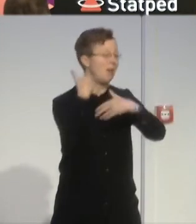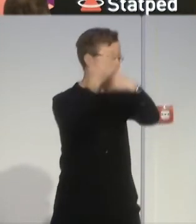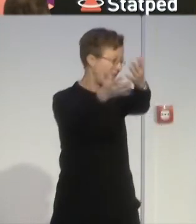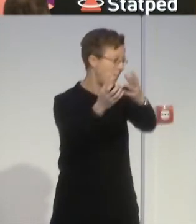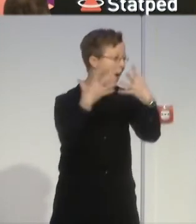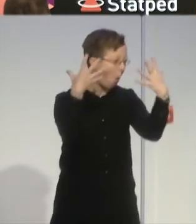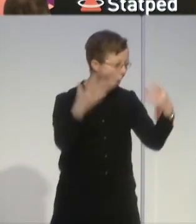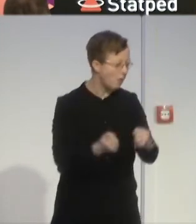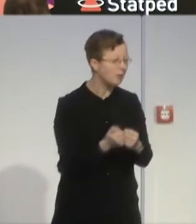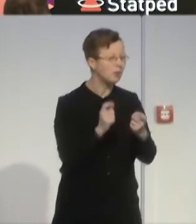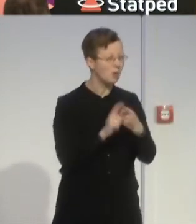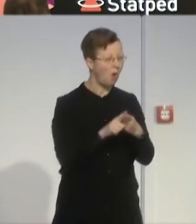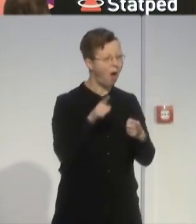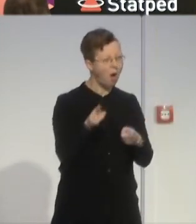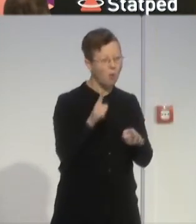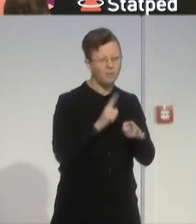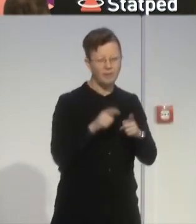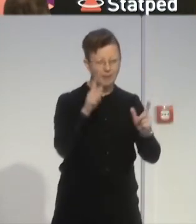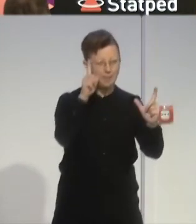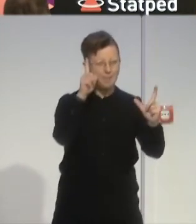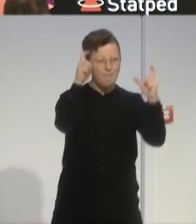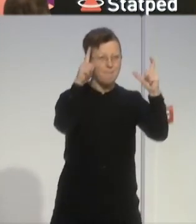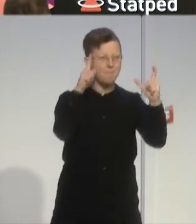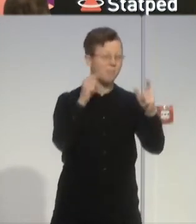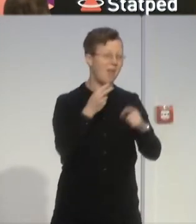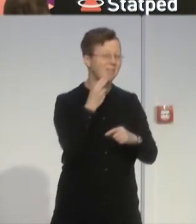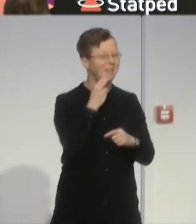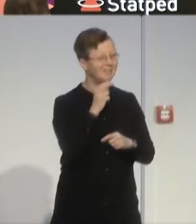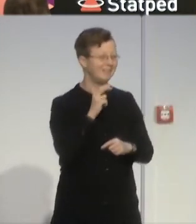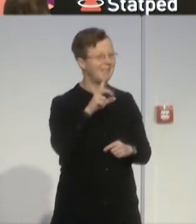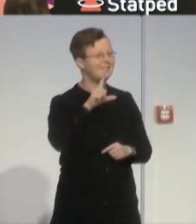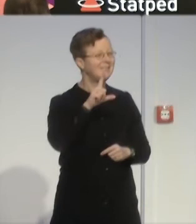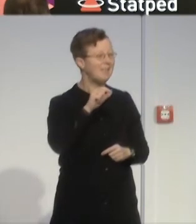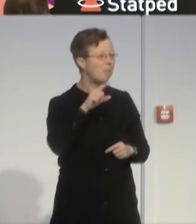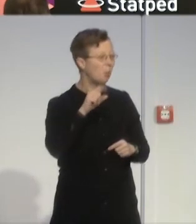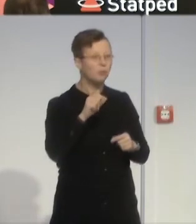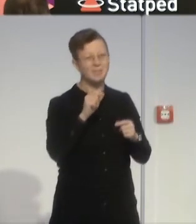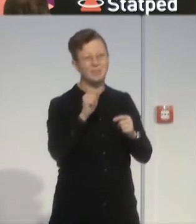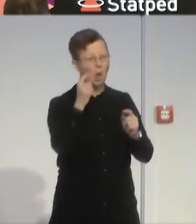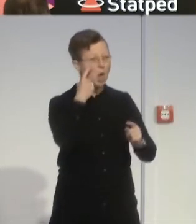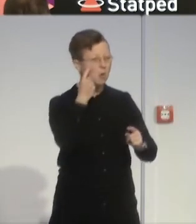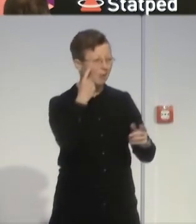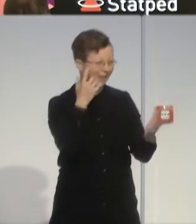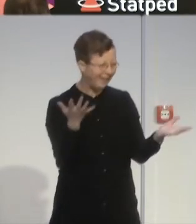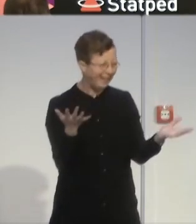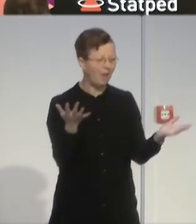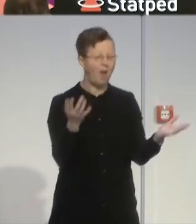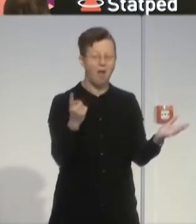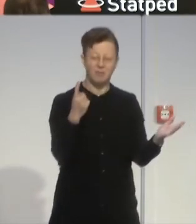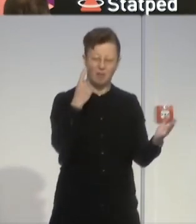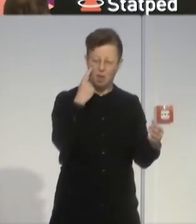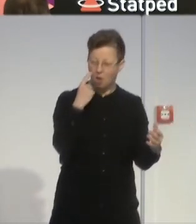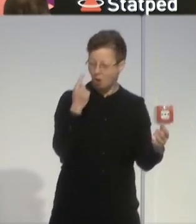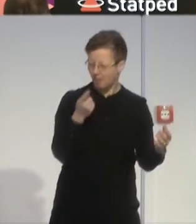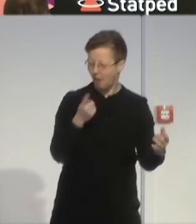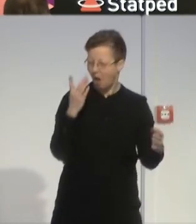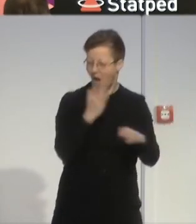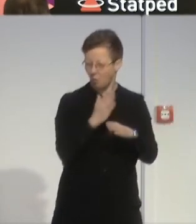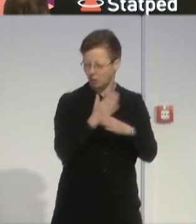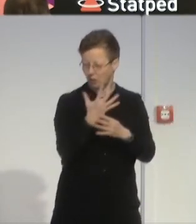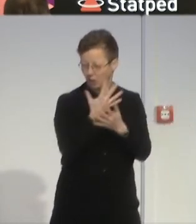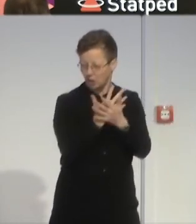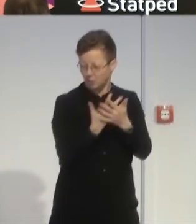So this glimpse, I will call it a semiotic moment. It's a moment of where language is